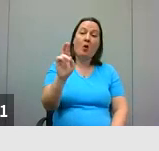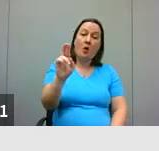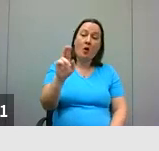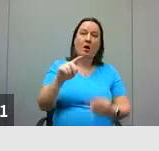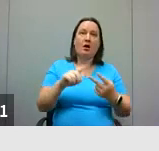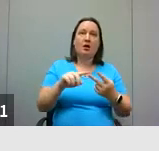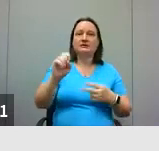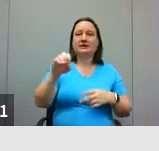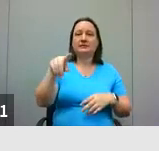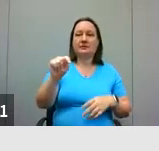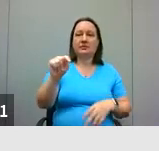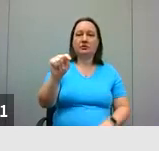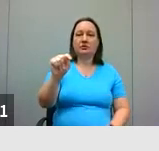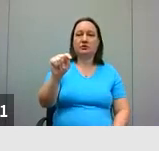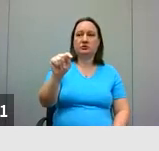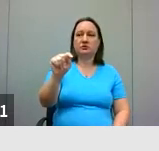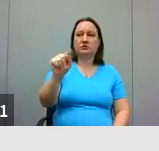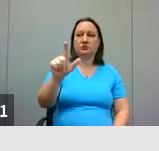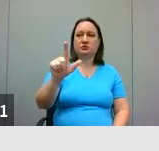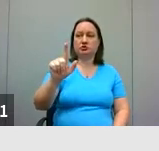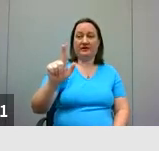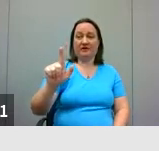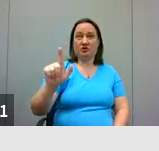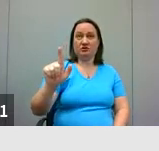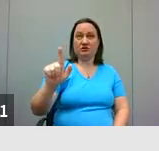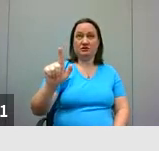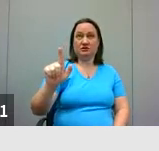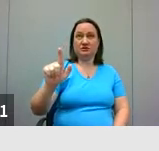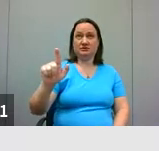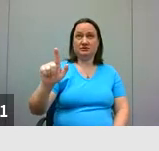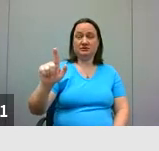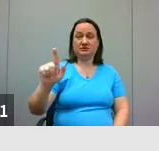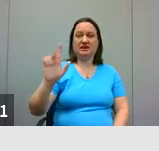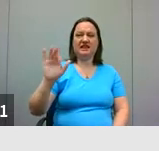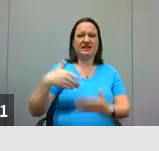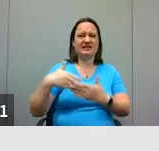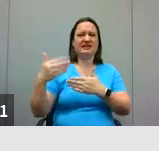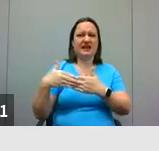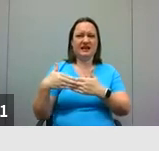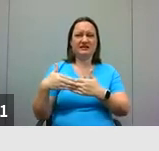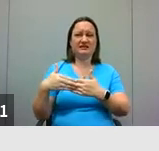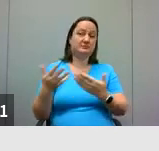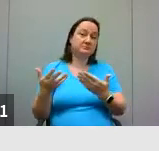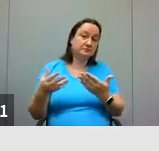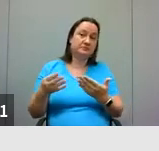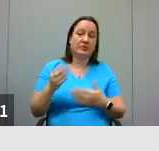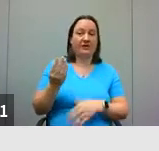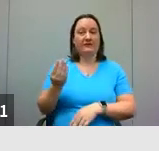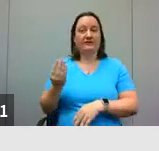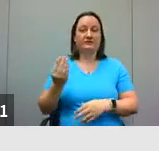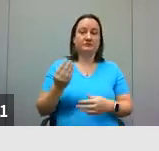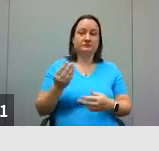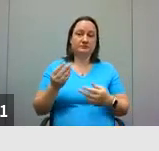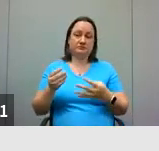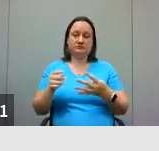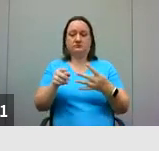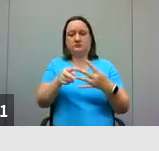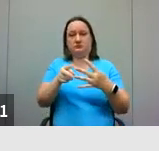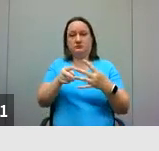it September 21st. I think that's the next, let me look. Yeah, the 14th or the 21st